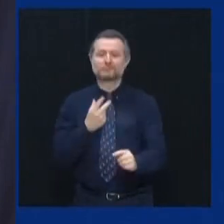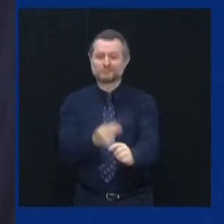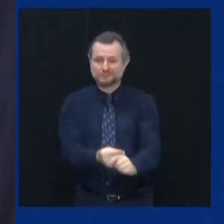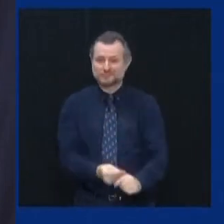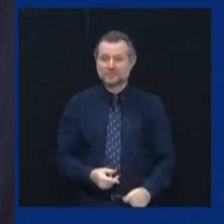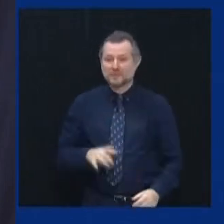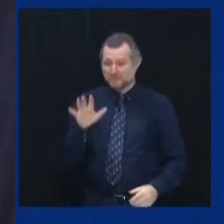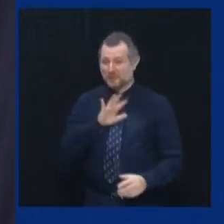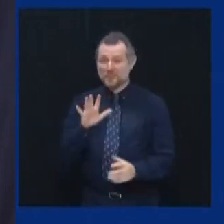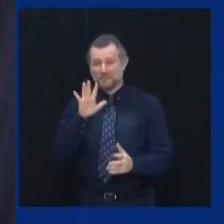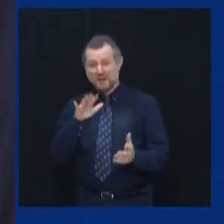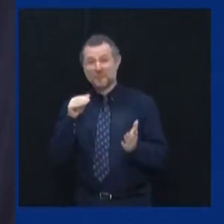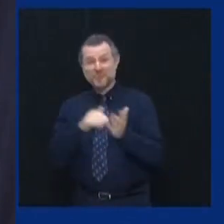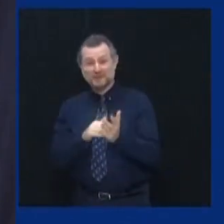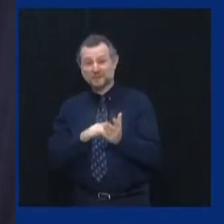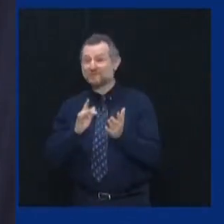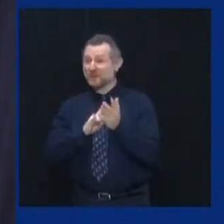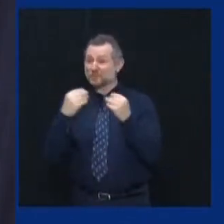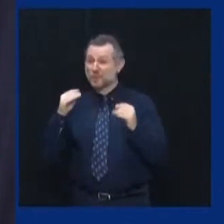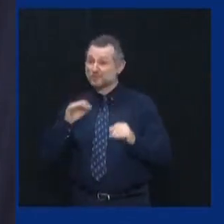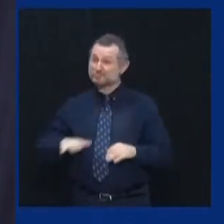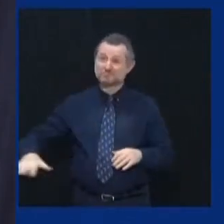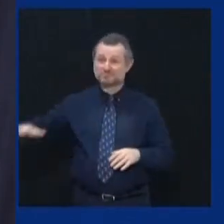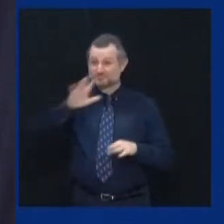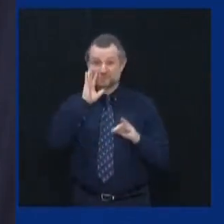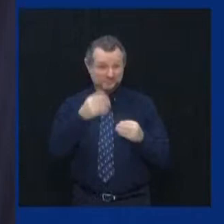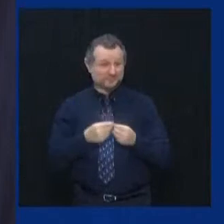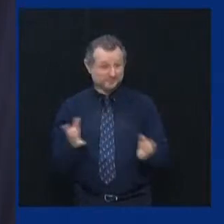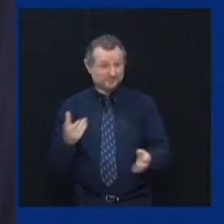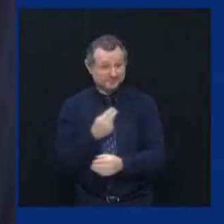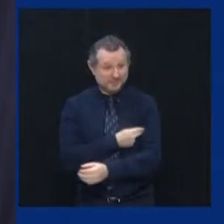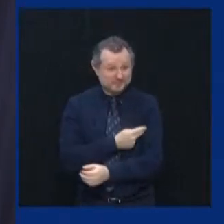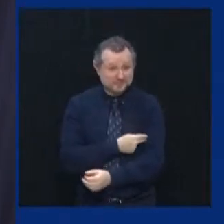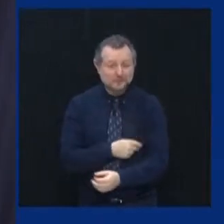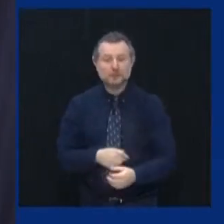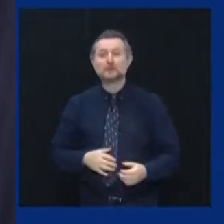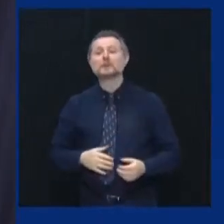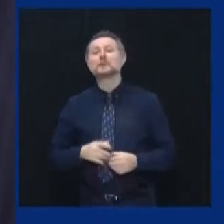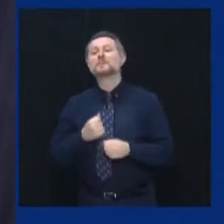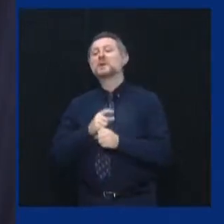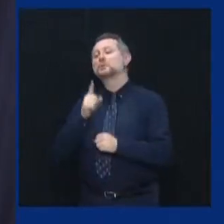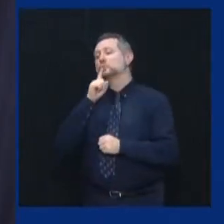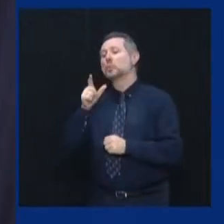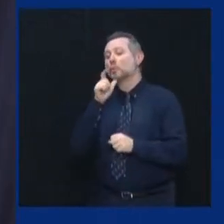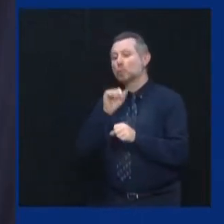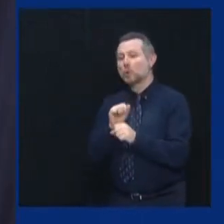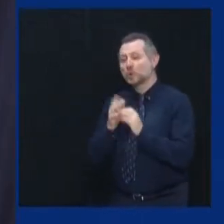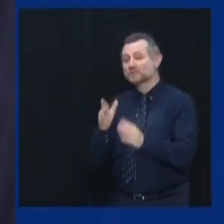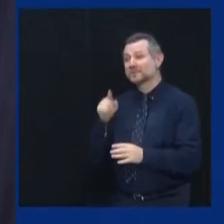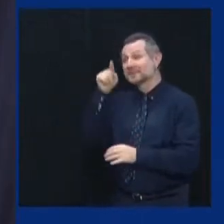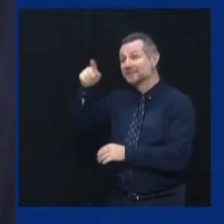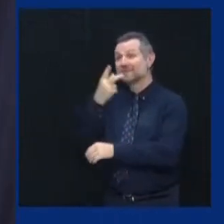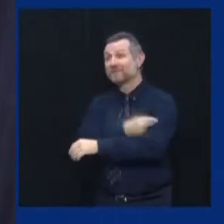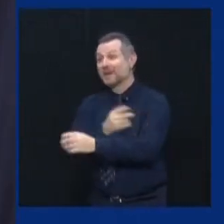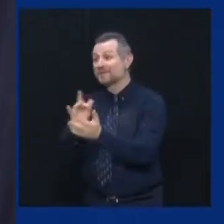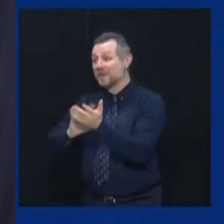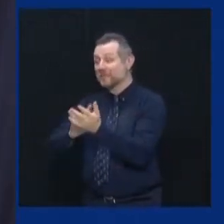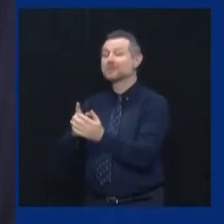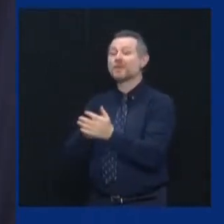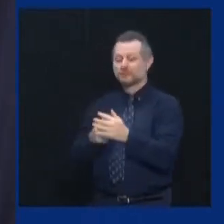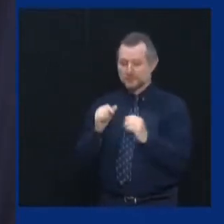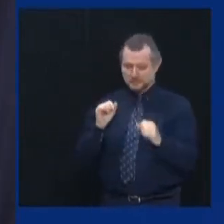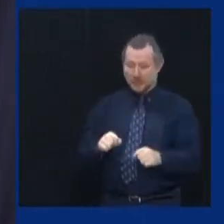pharmacies, but we want them to do their healthcare workers first, so they're not spreading the infection.